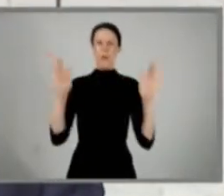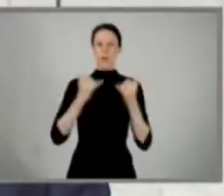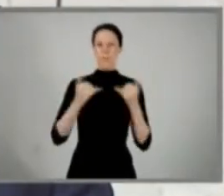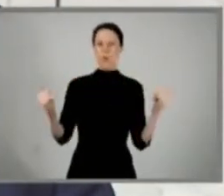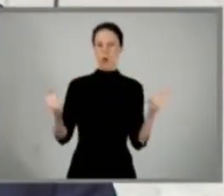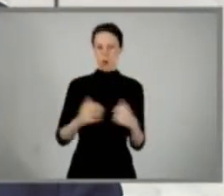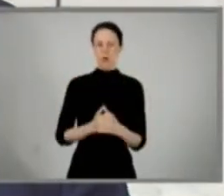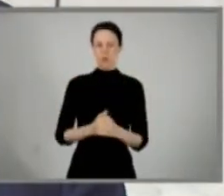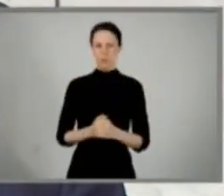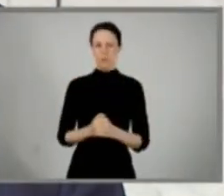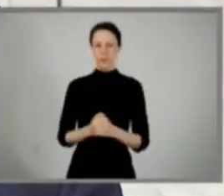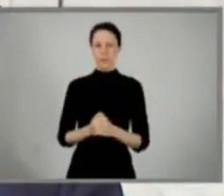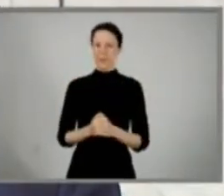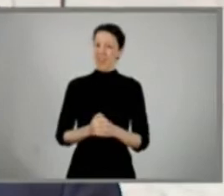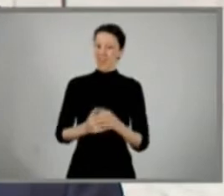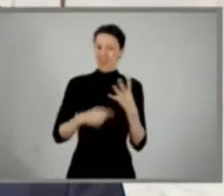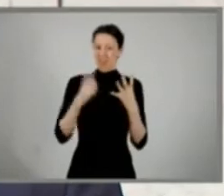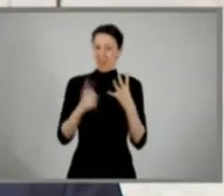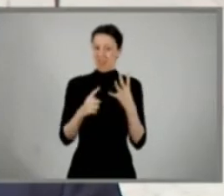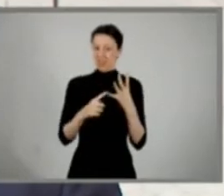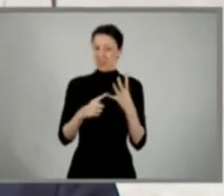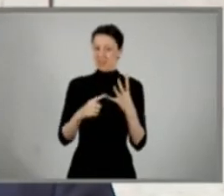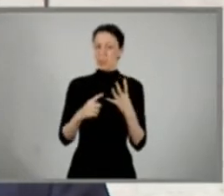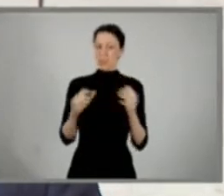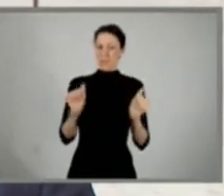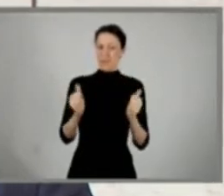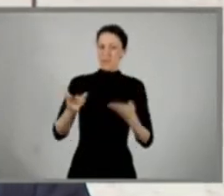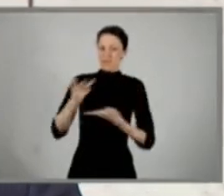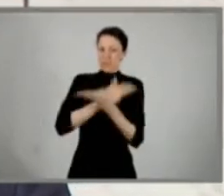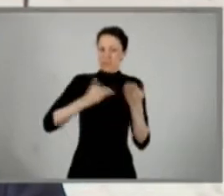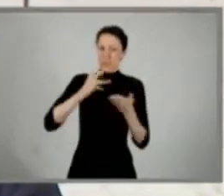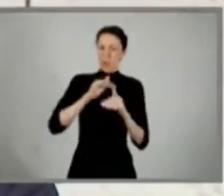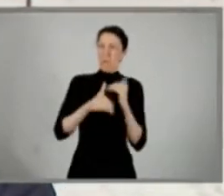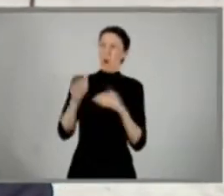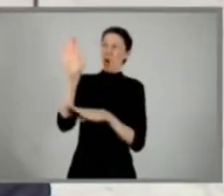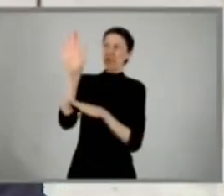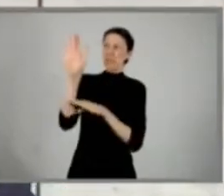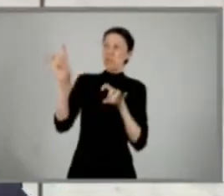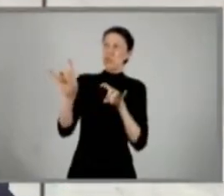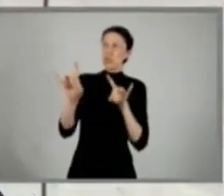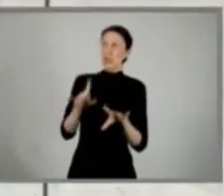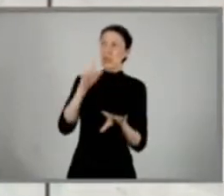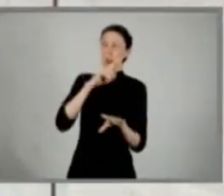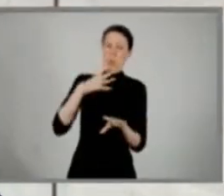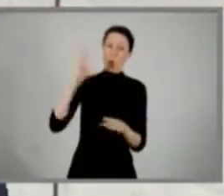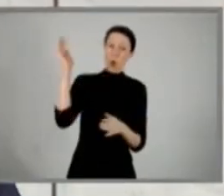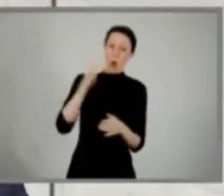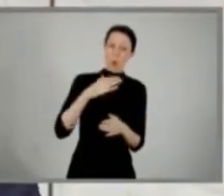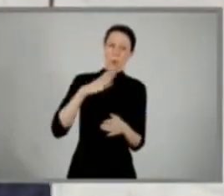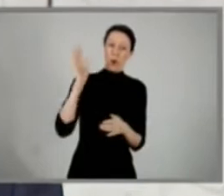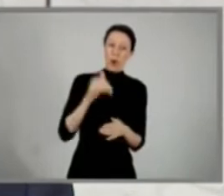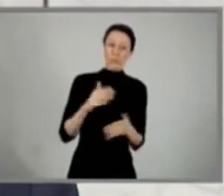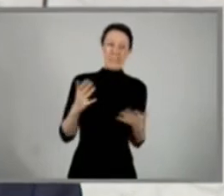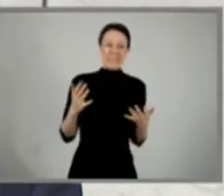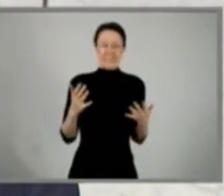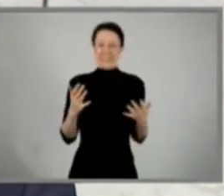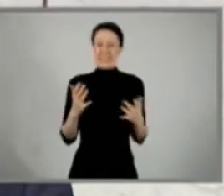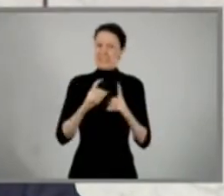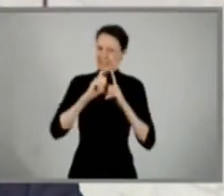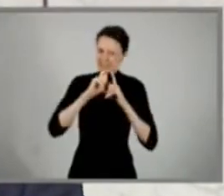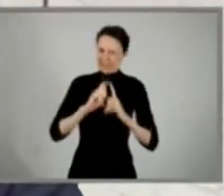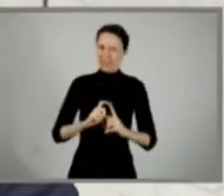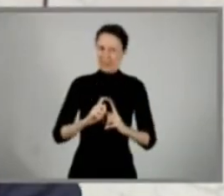home. This remains a very, very significant challenge. And while we will see some 25,000 odd Australians return to Australia